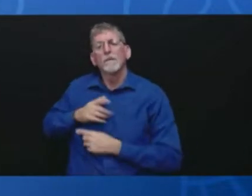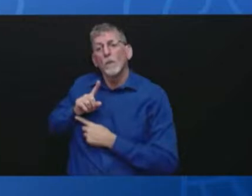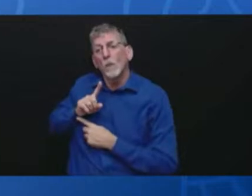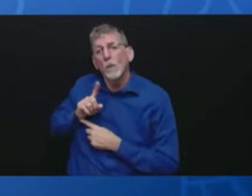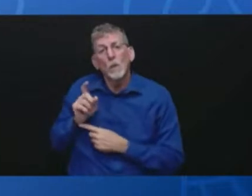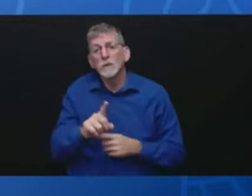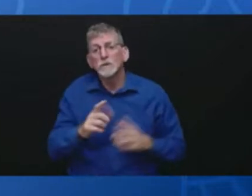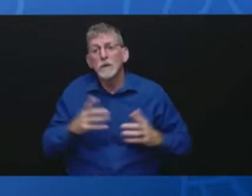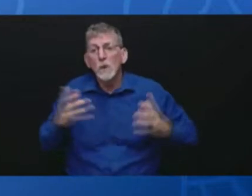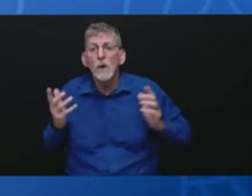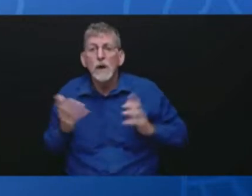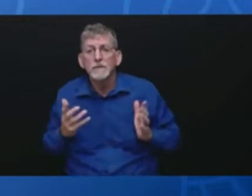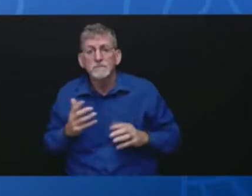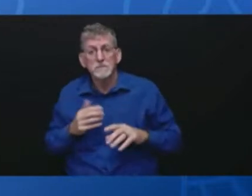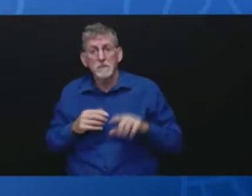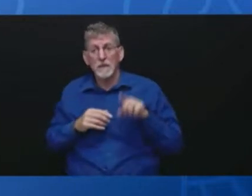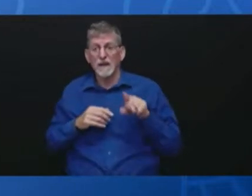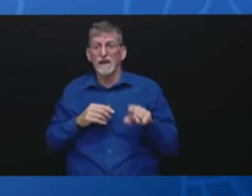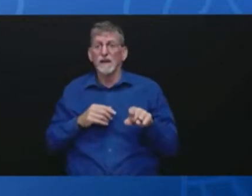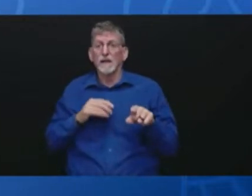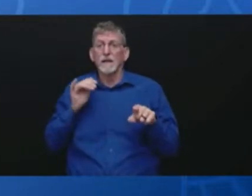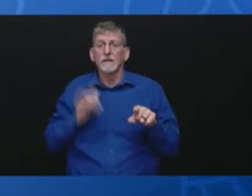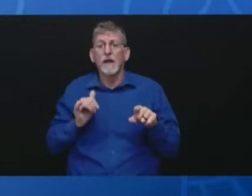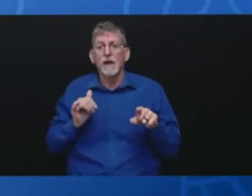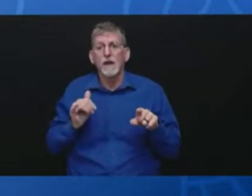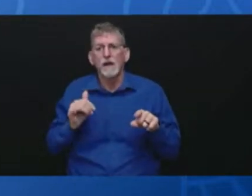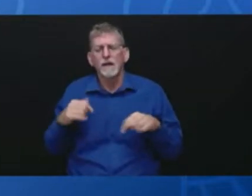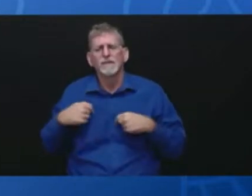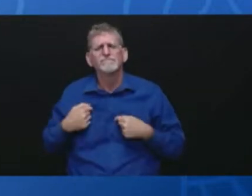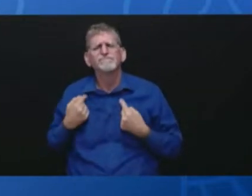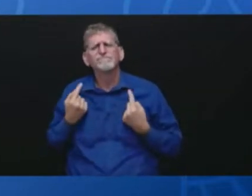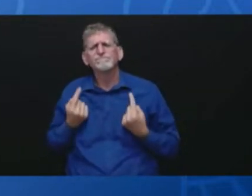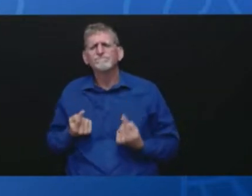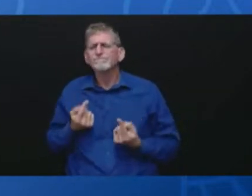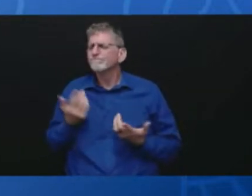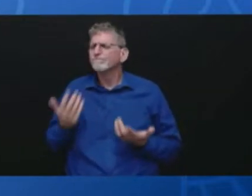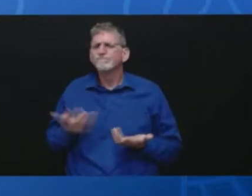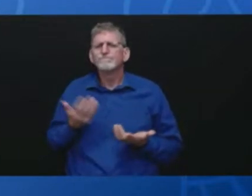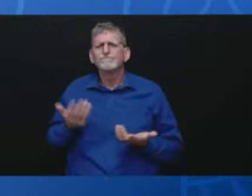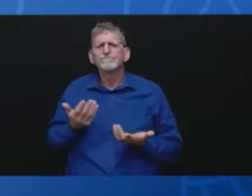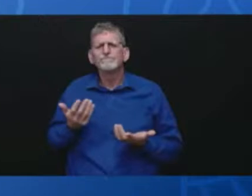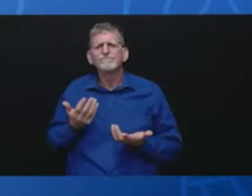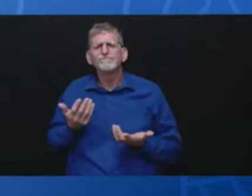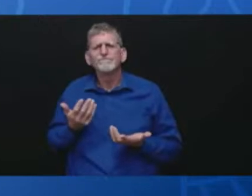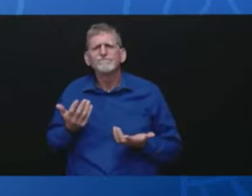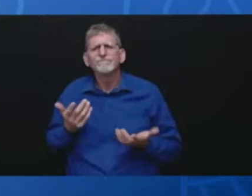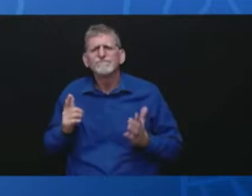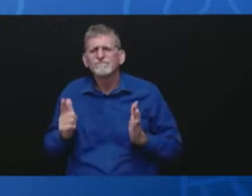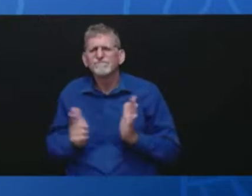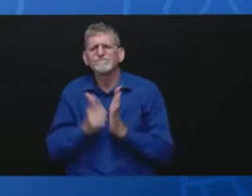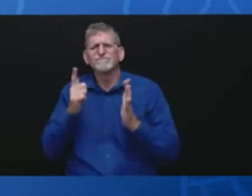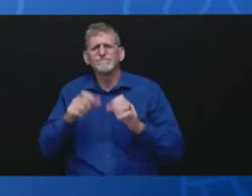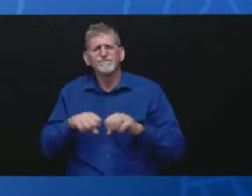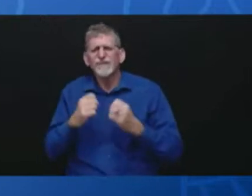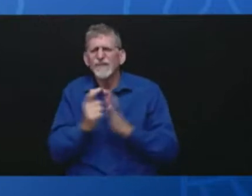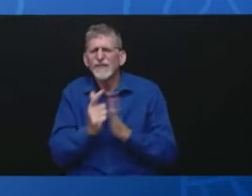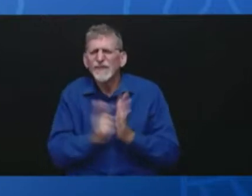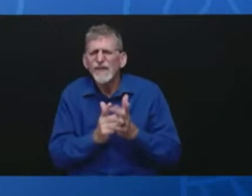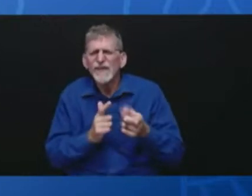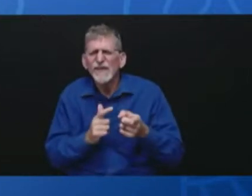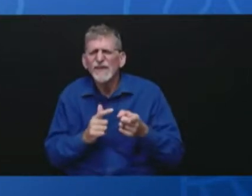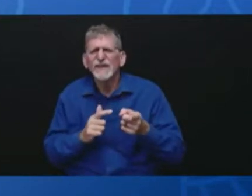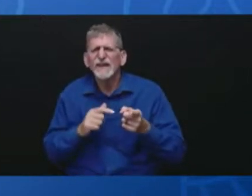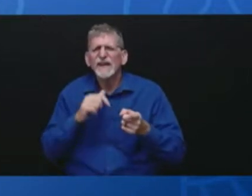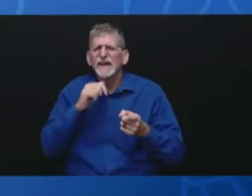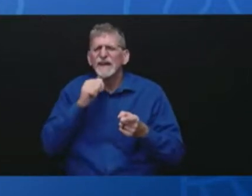always been an offense to not truthfully answer questions on a